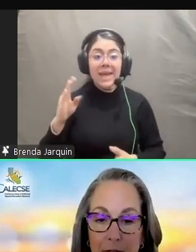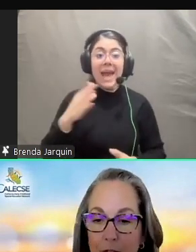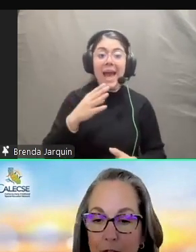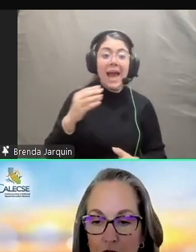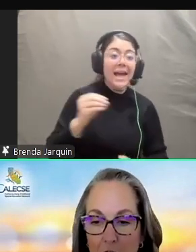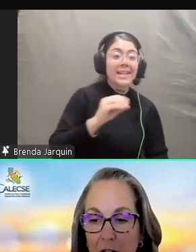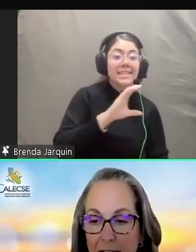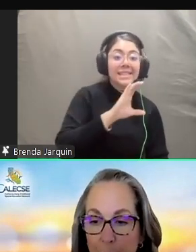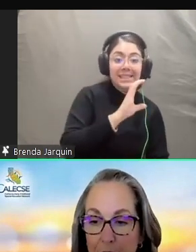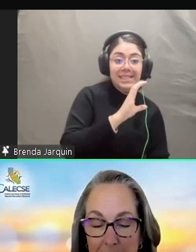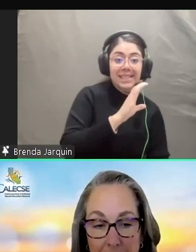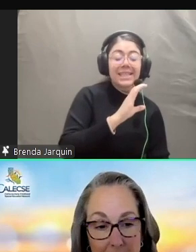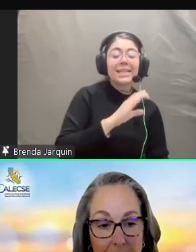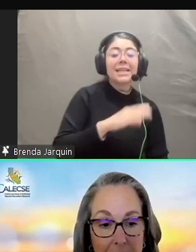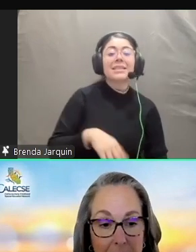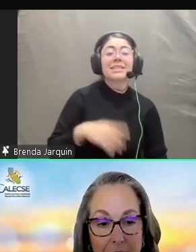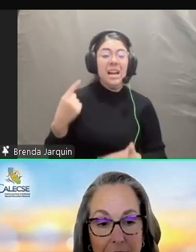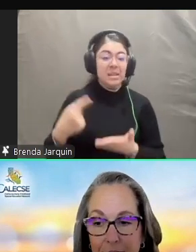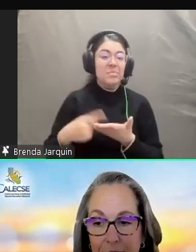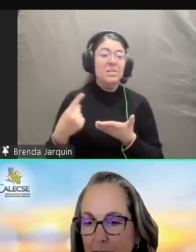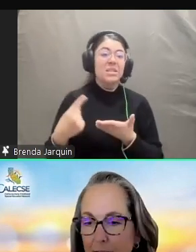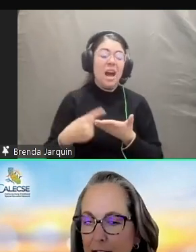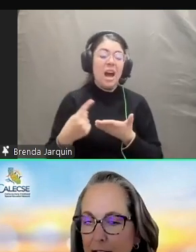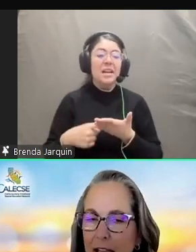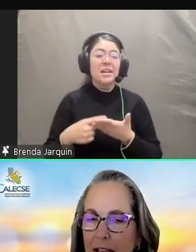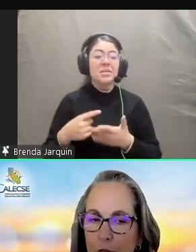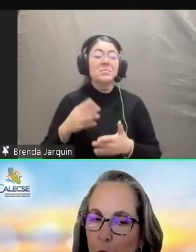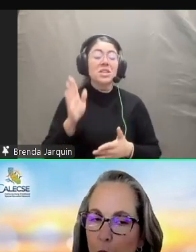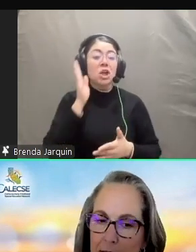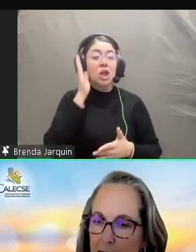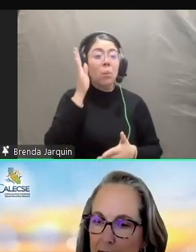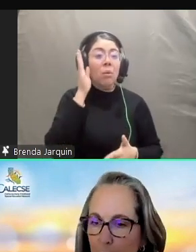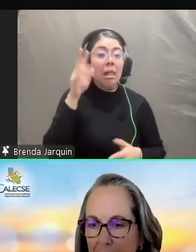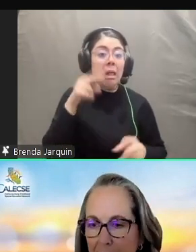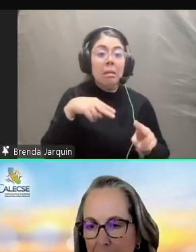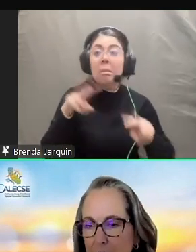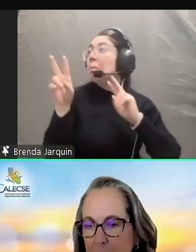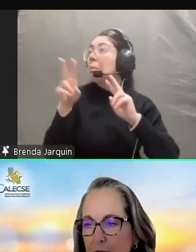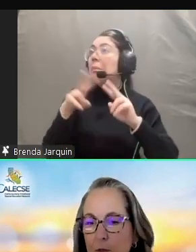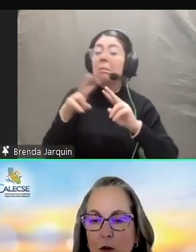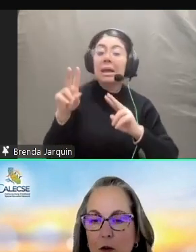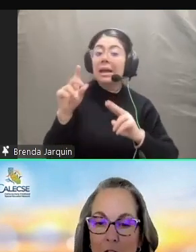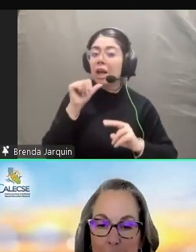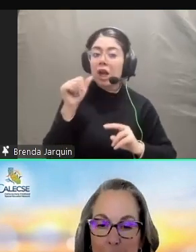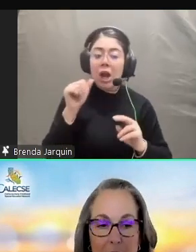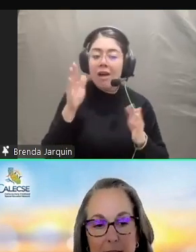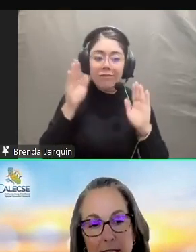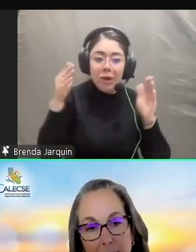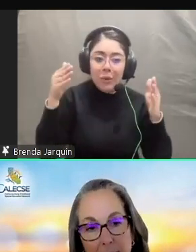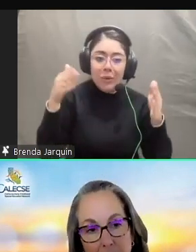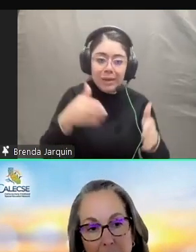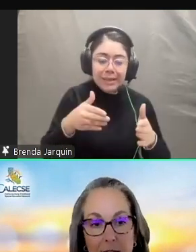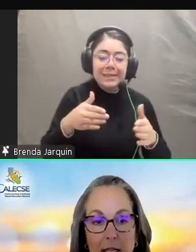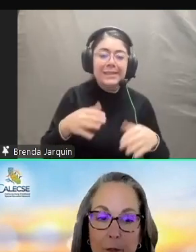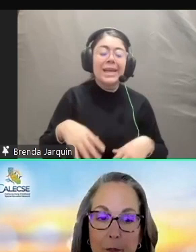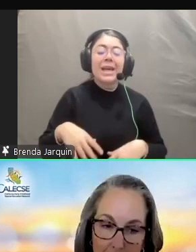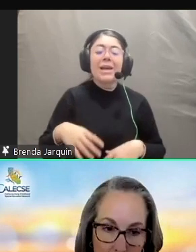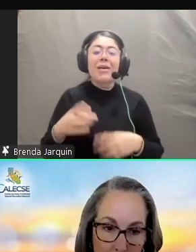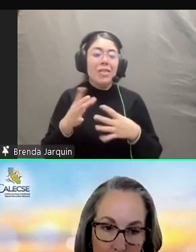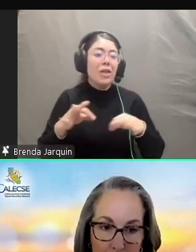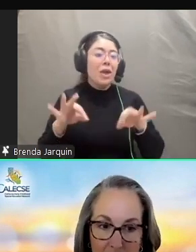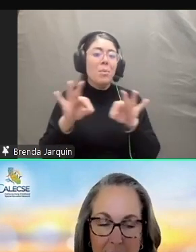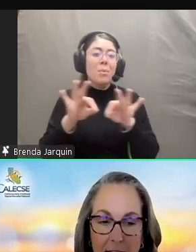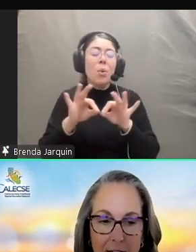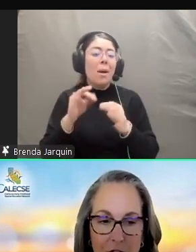the development of a strong collaborative in favor of addressing the ever-pressing mechanics of the requirements, the timeline,